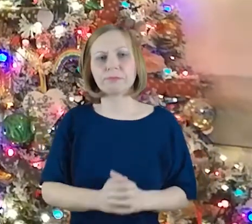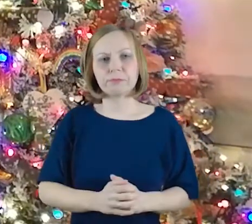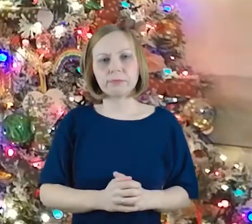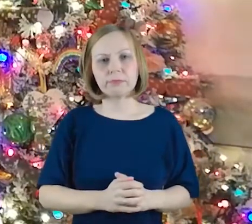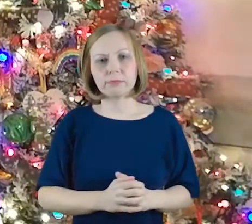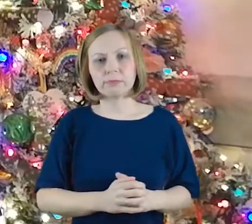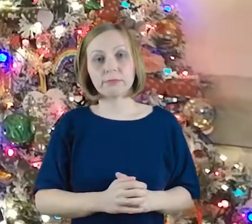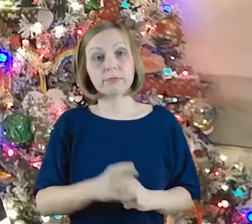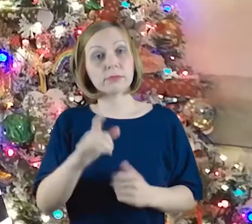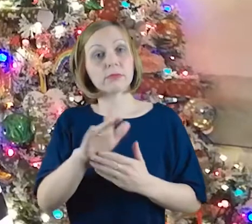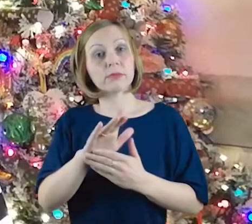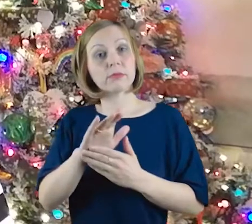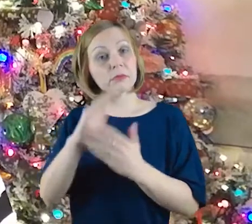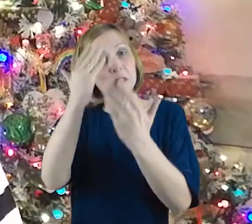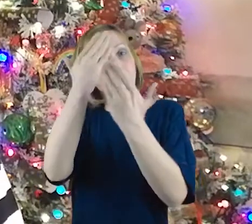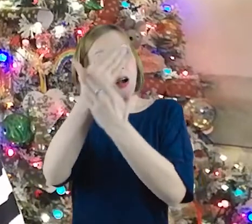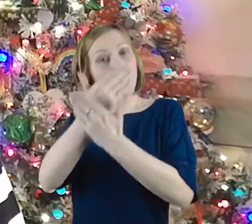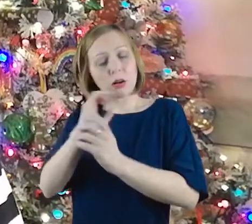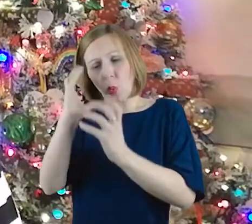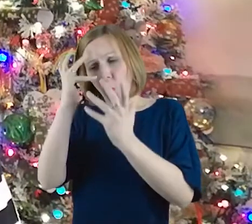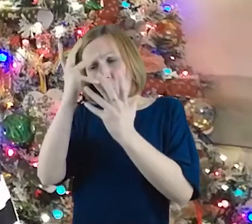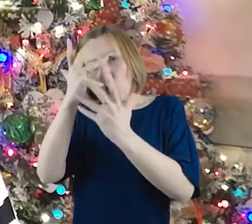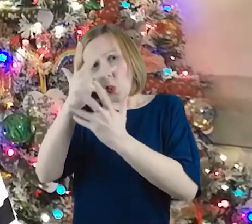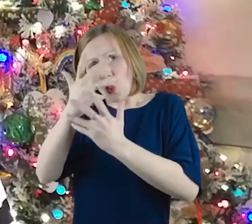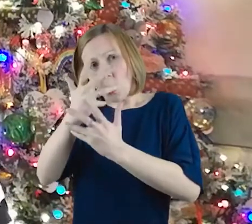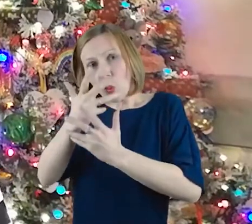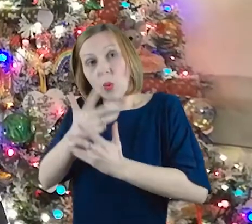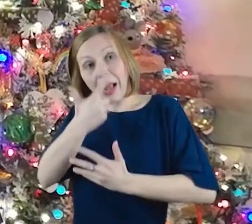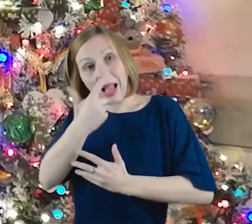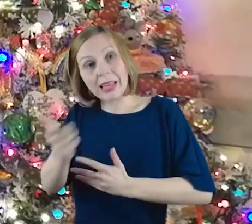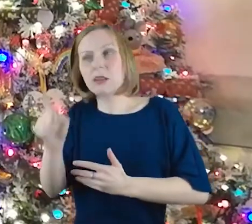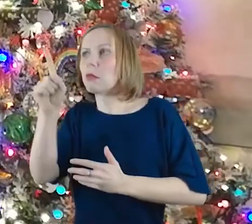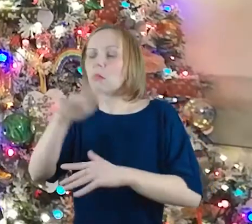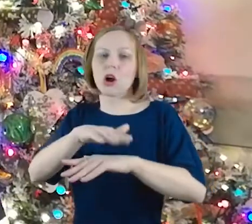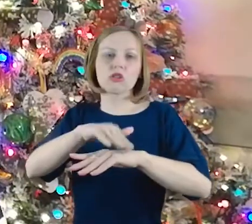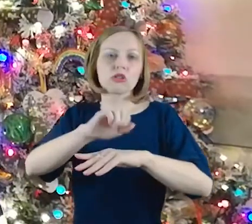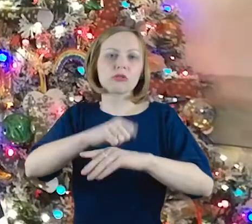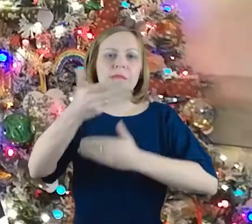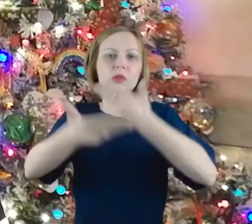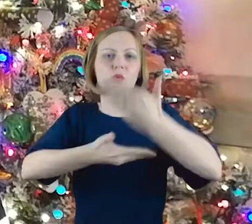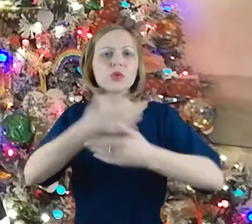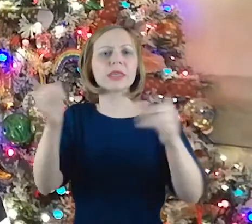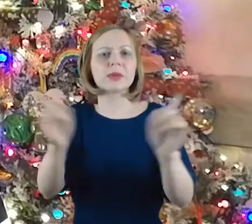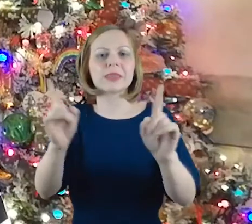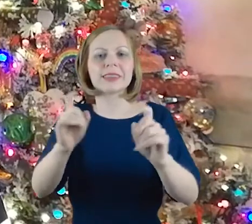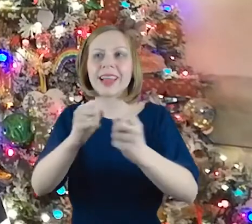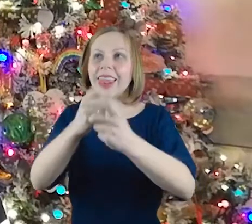times can encroach. And yet the Christmas story is about light coming into the